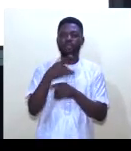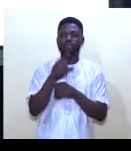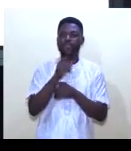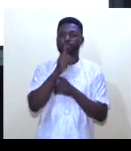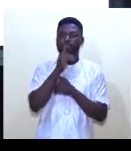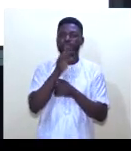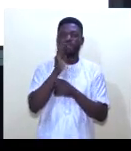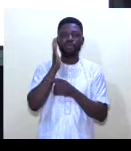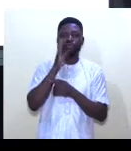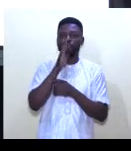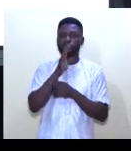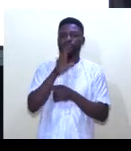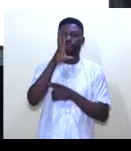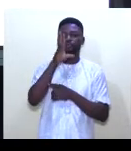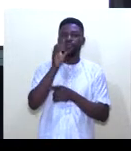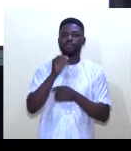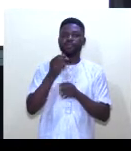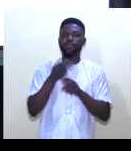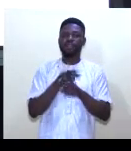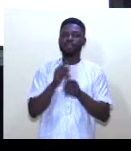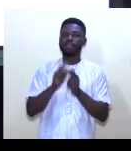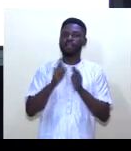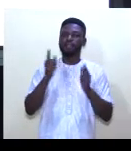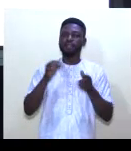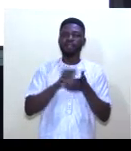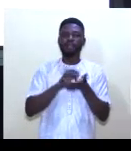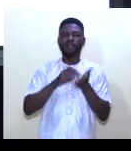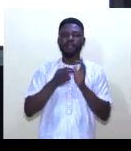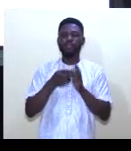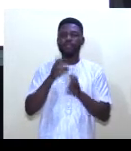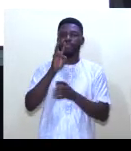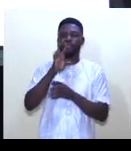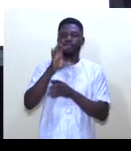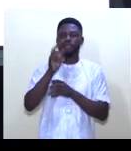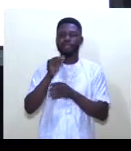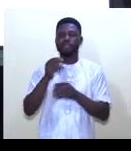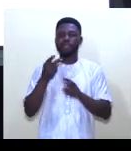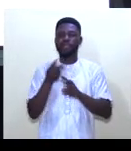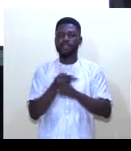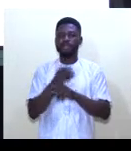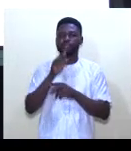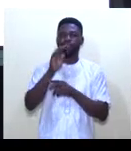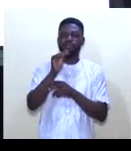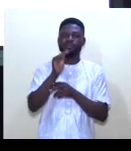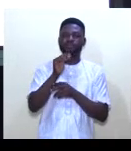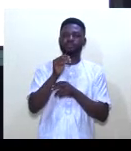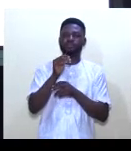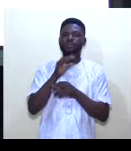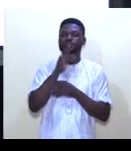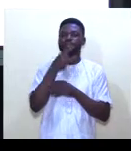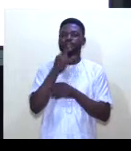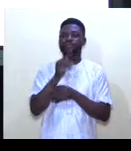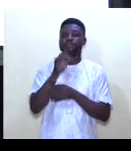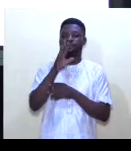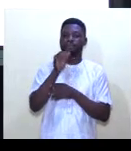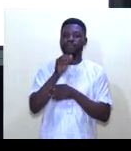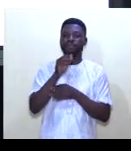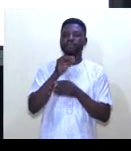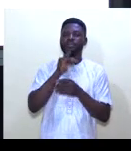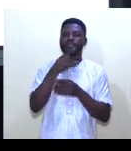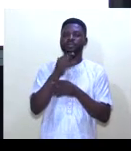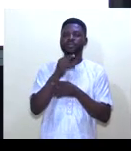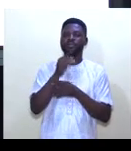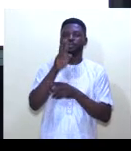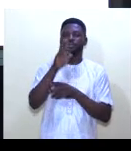centimeters, but the real distance will be 50 times larger, and that means 7 centimeters times 50 is the real